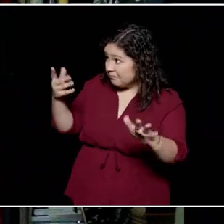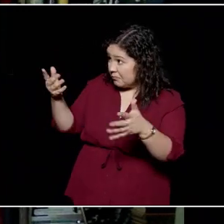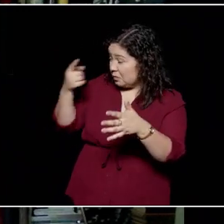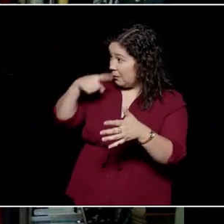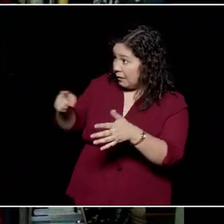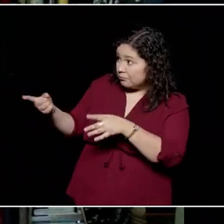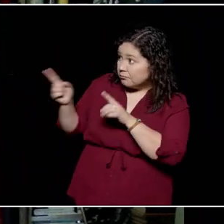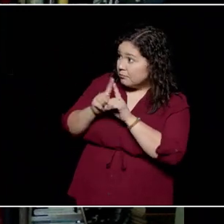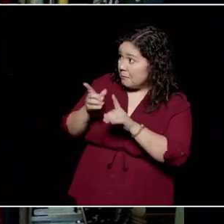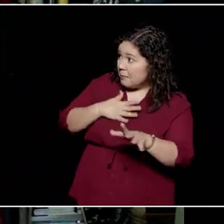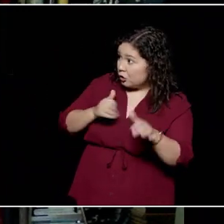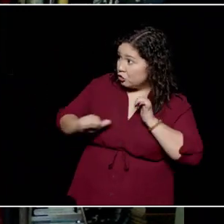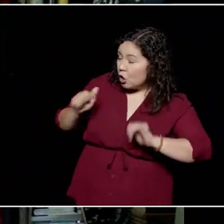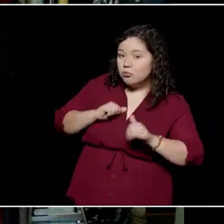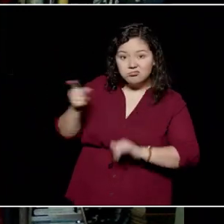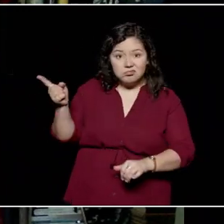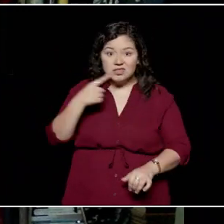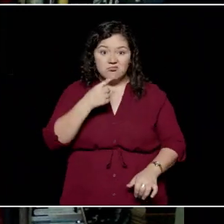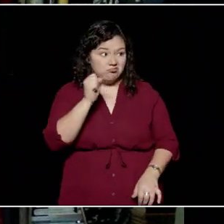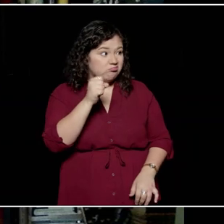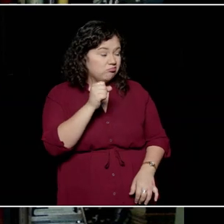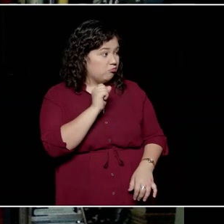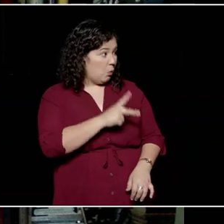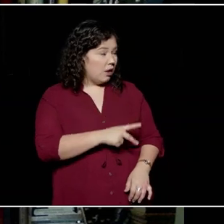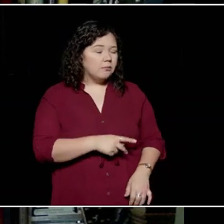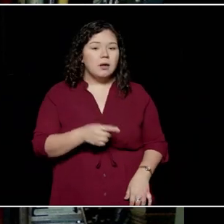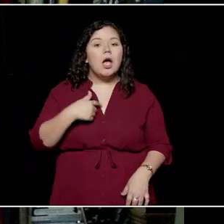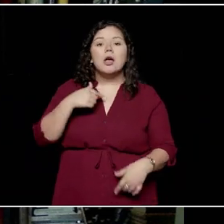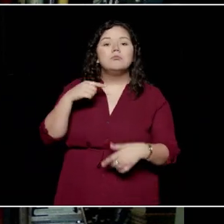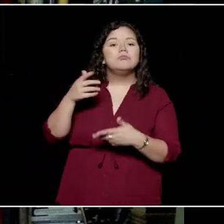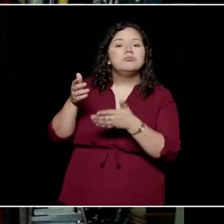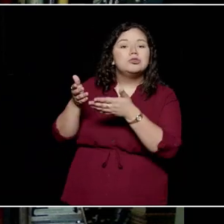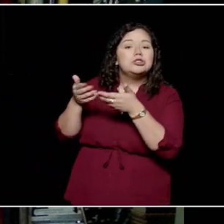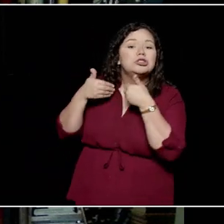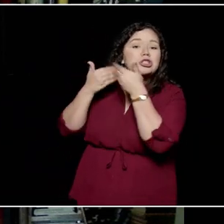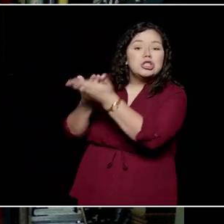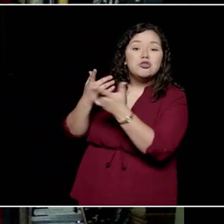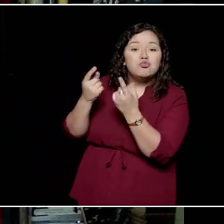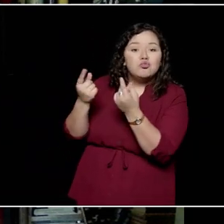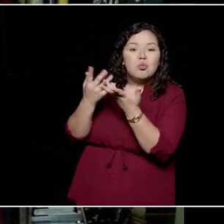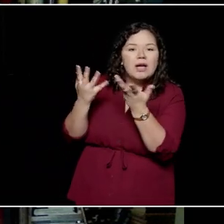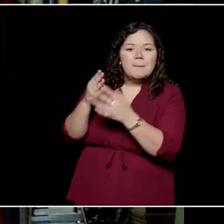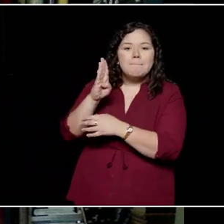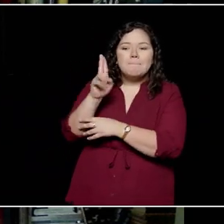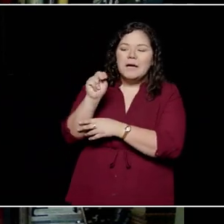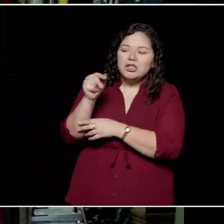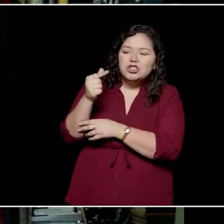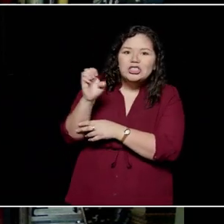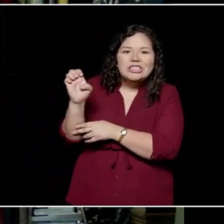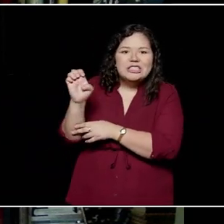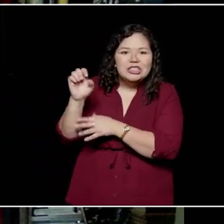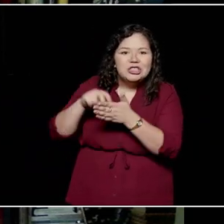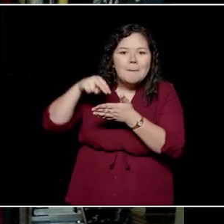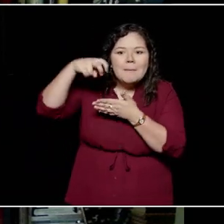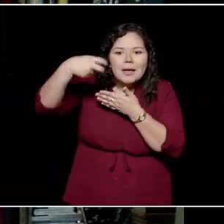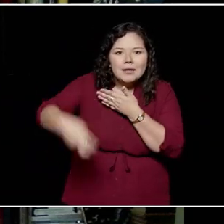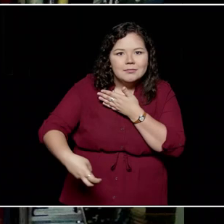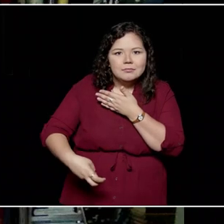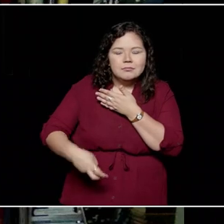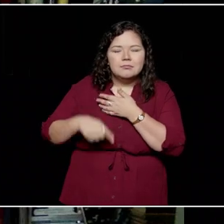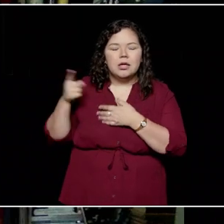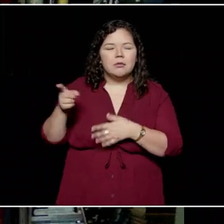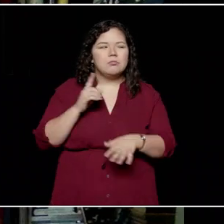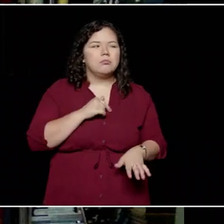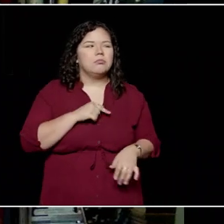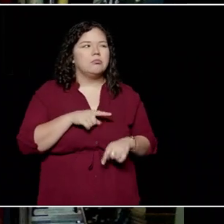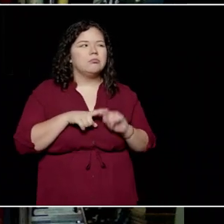and I said, Rick, I would like to take you bungee jumping. And there was a pause, and he said, not